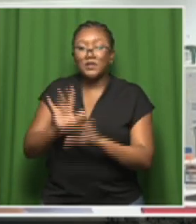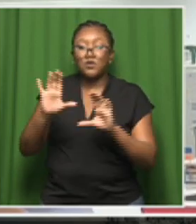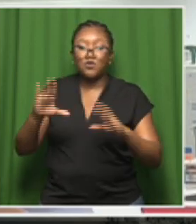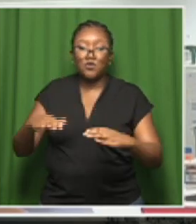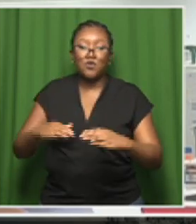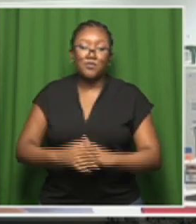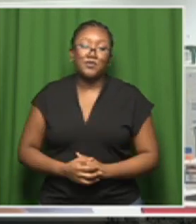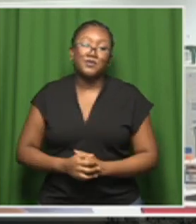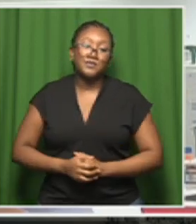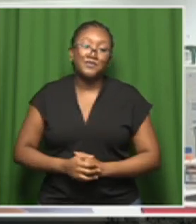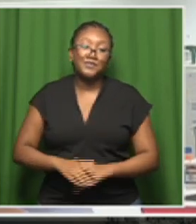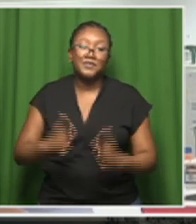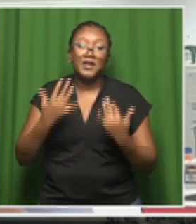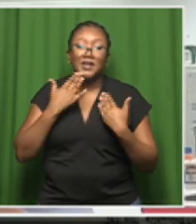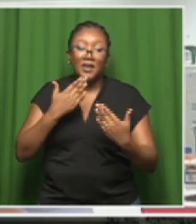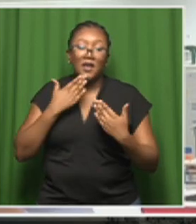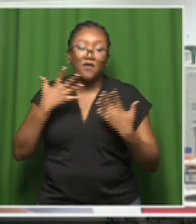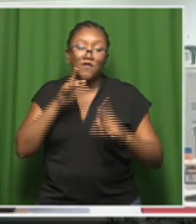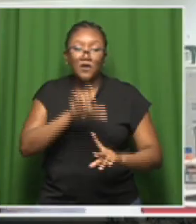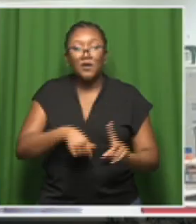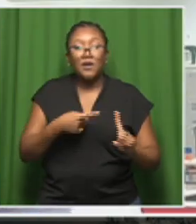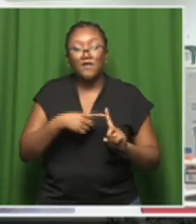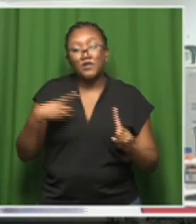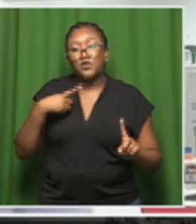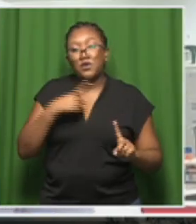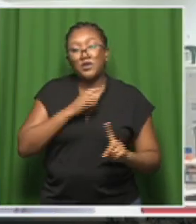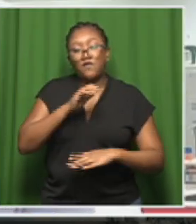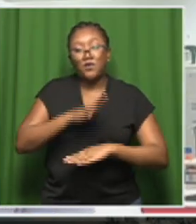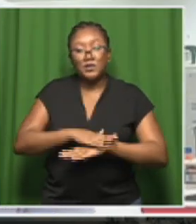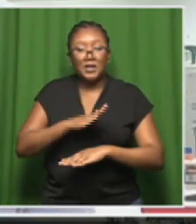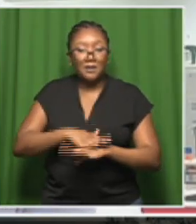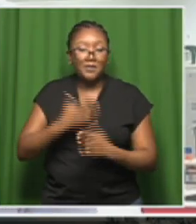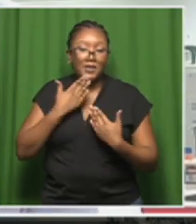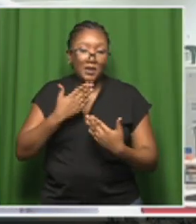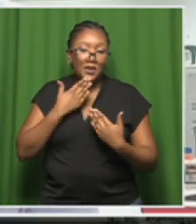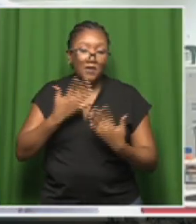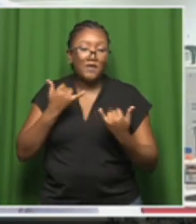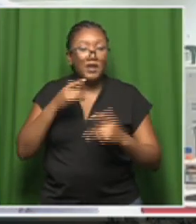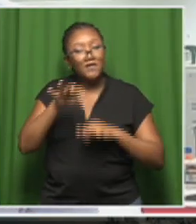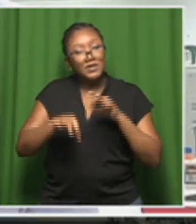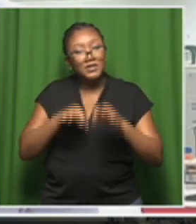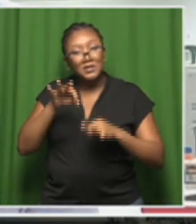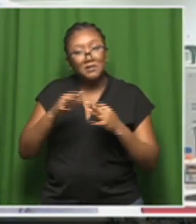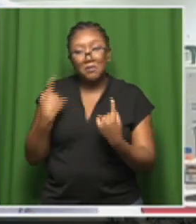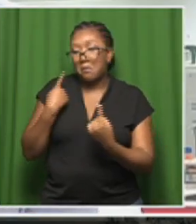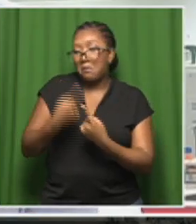Dr. Kerrigan McCarthy, thanks so much for your time this morning talking about the